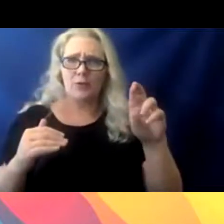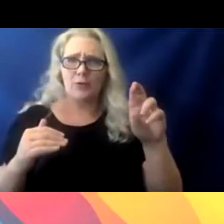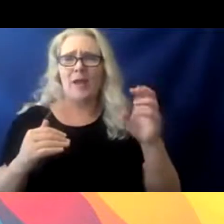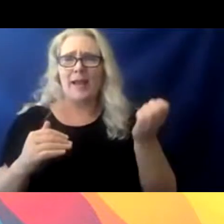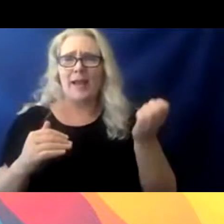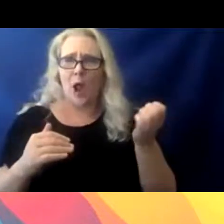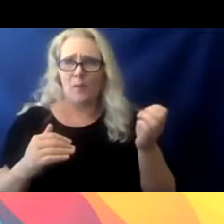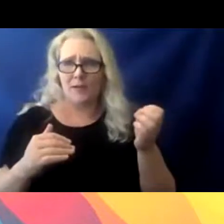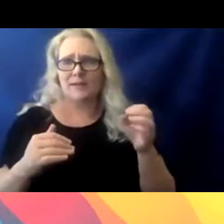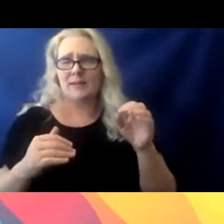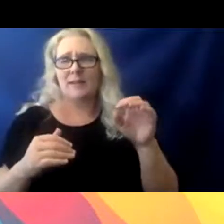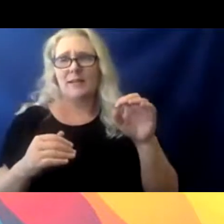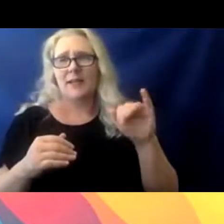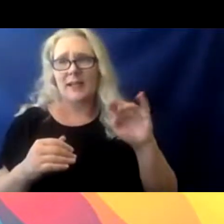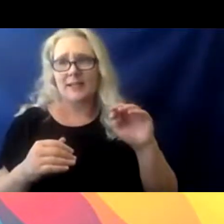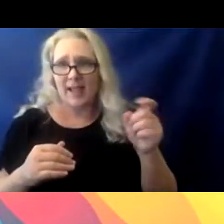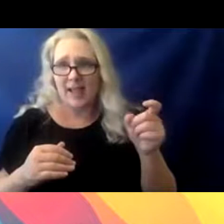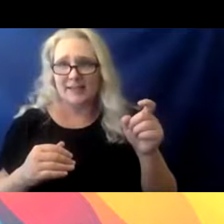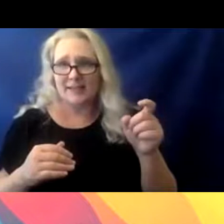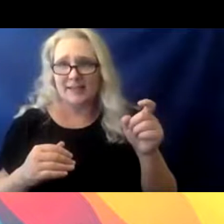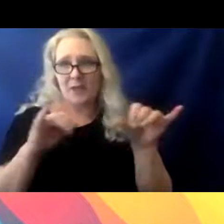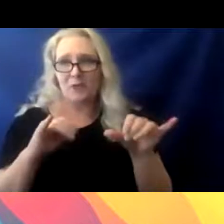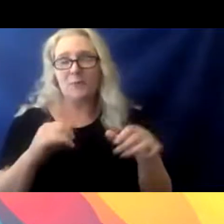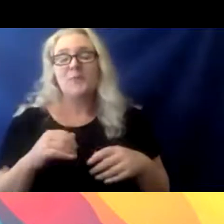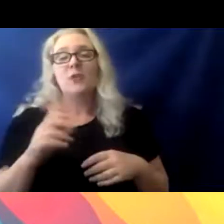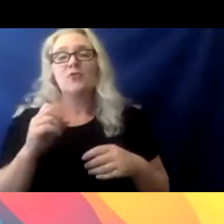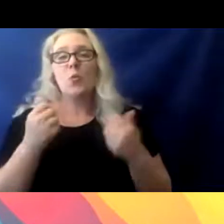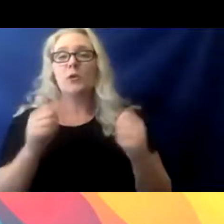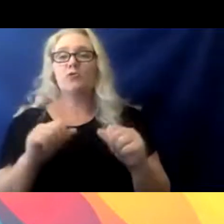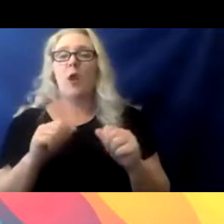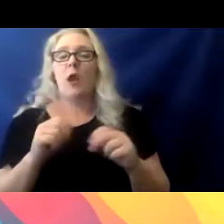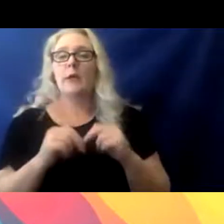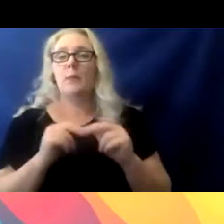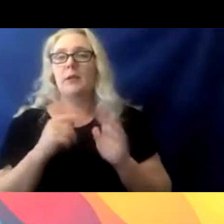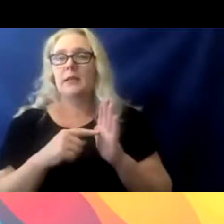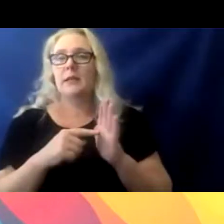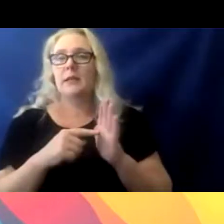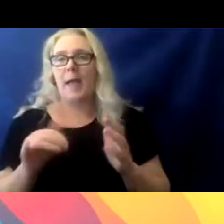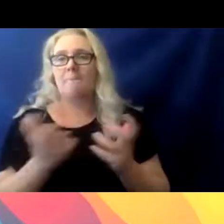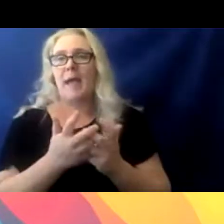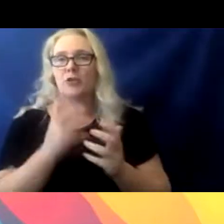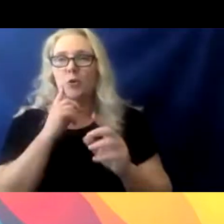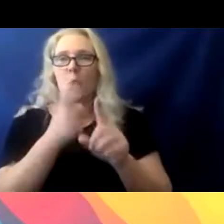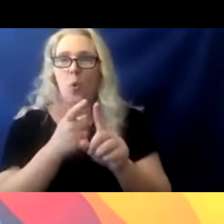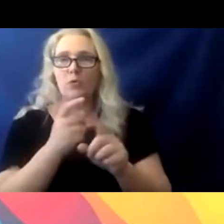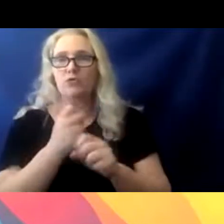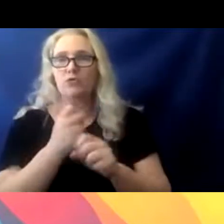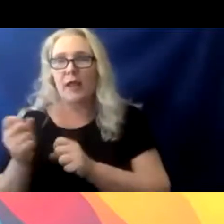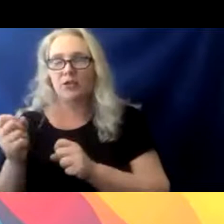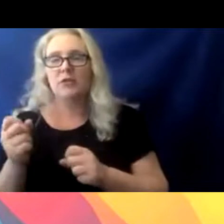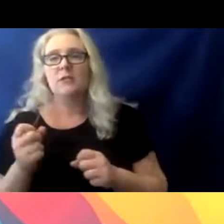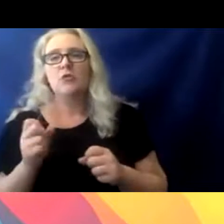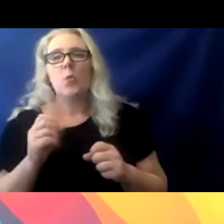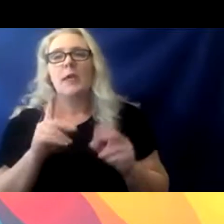we, again, have tried to build in indicators that match those goals and strategies and initiatives to allow for monitoring